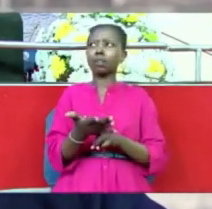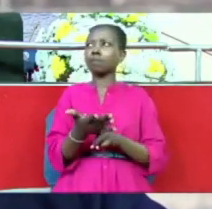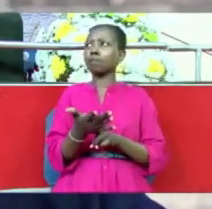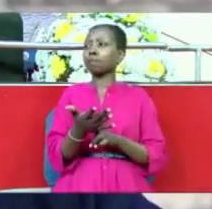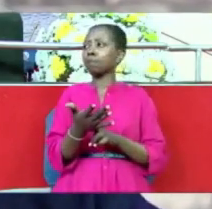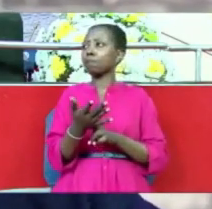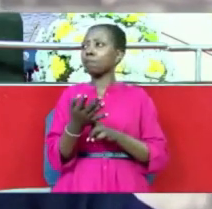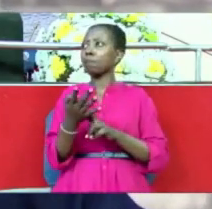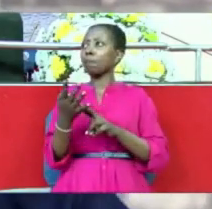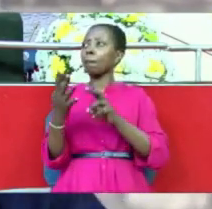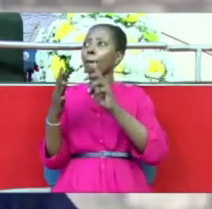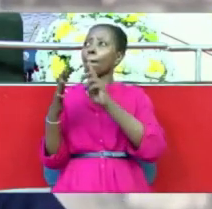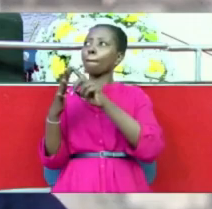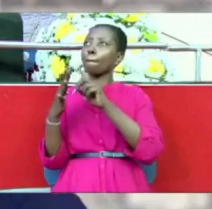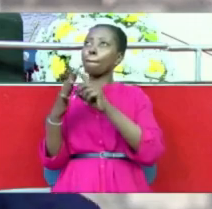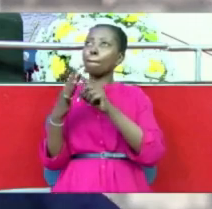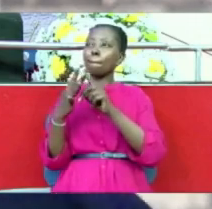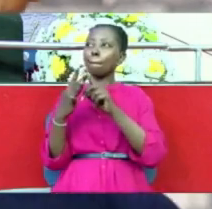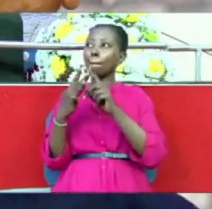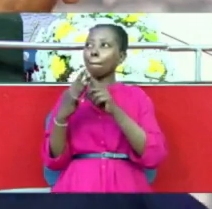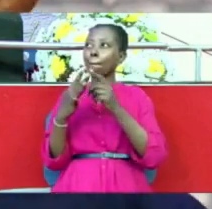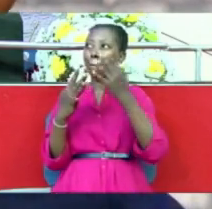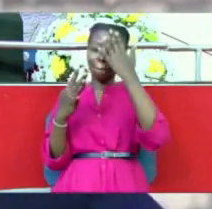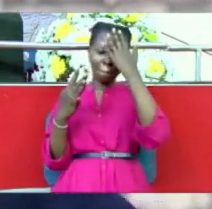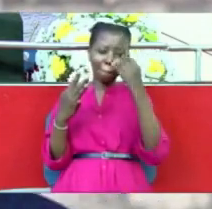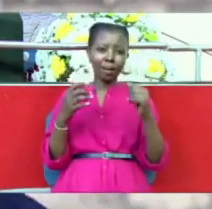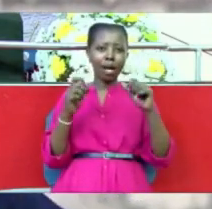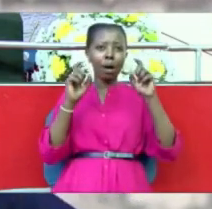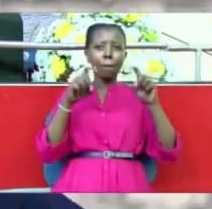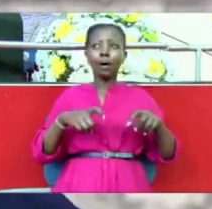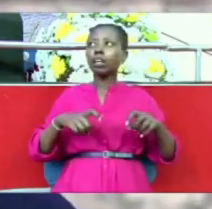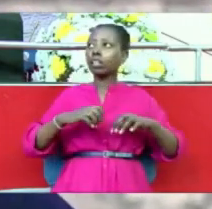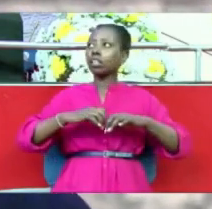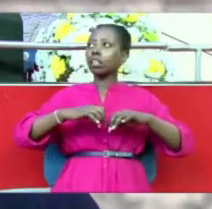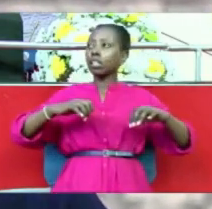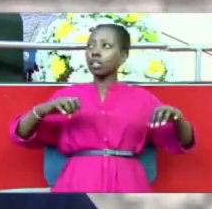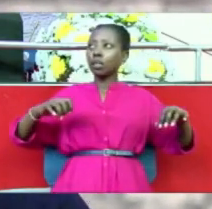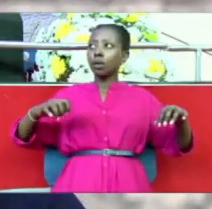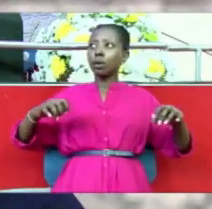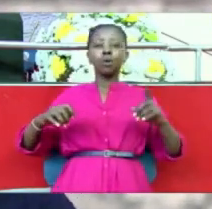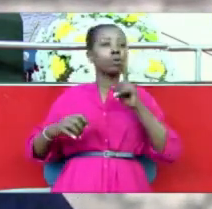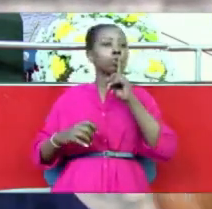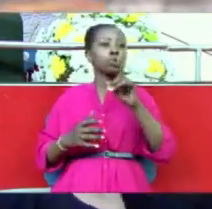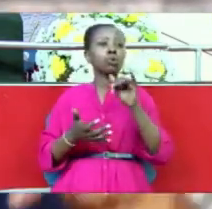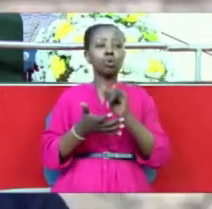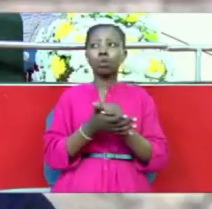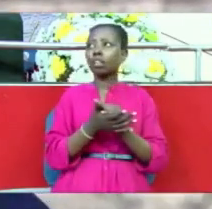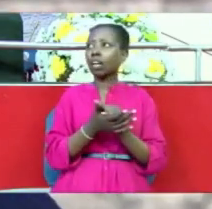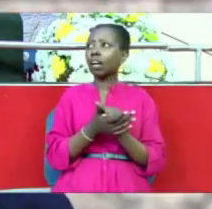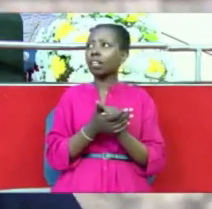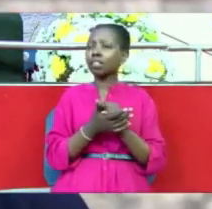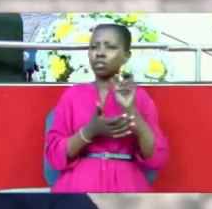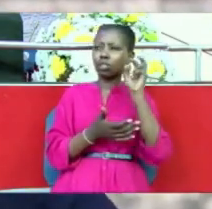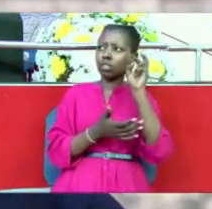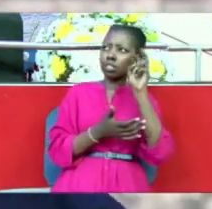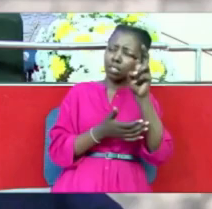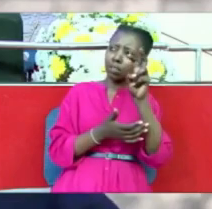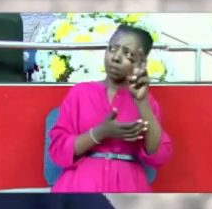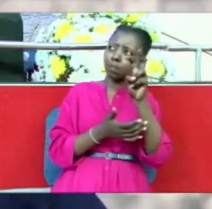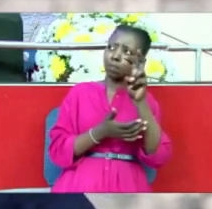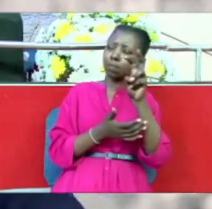reason why we must enlarge is so that we can sing. So we go back to the verse that we